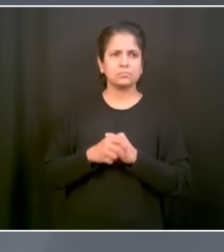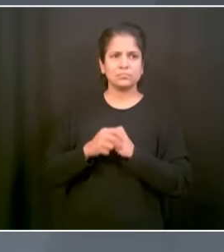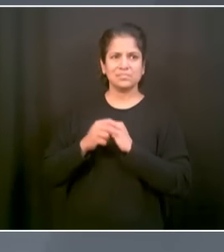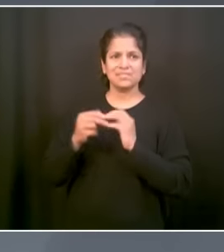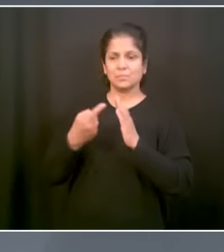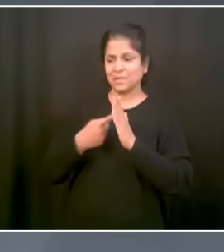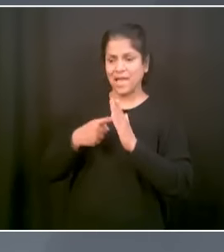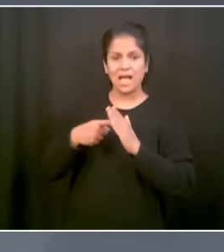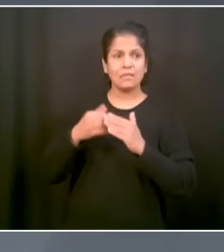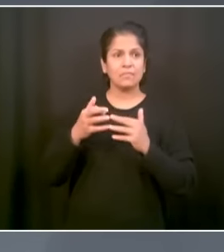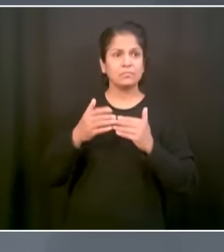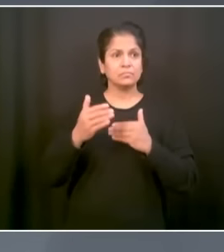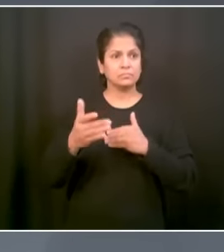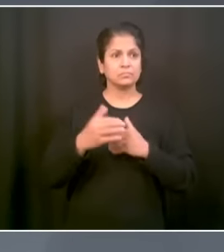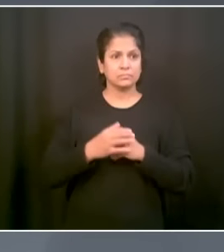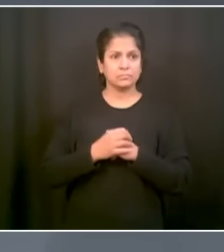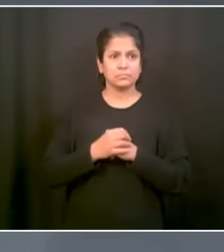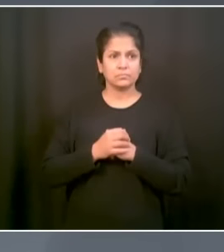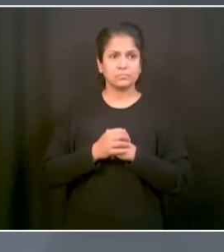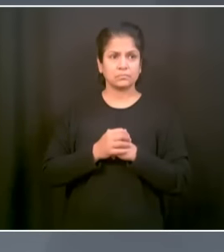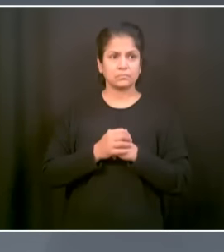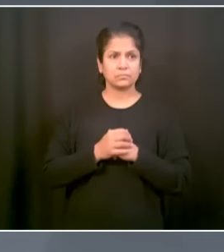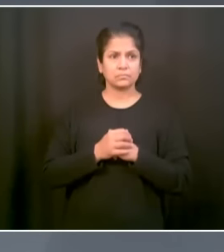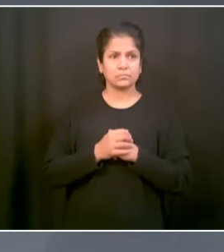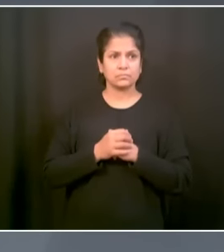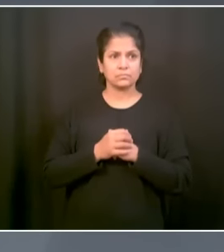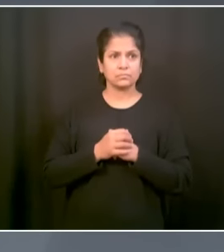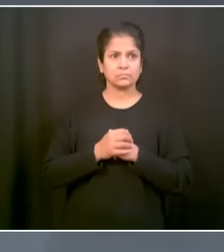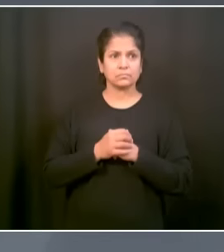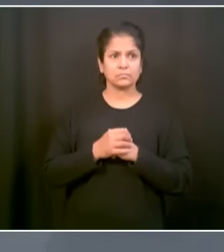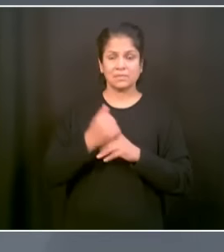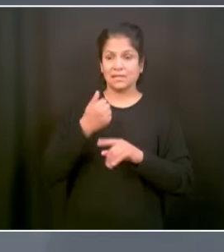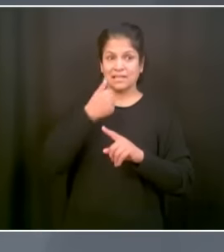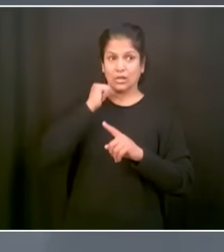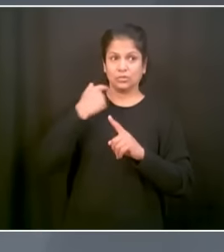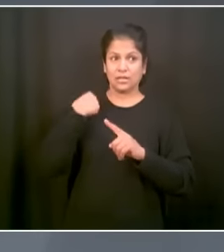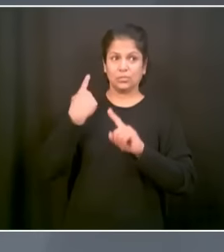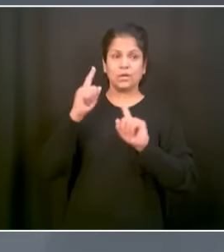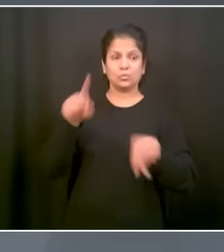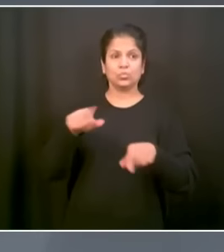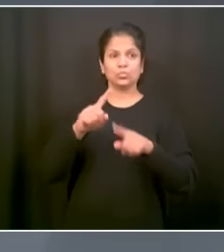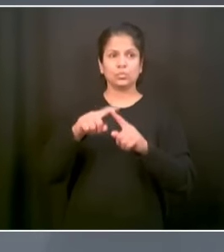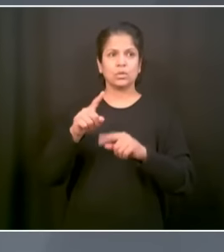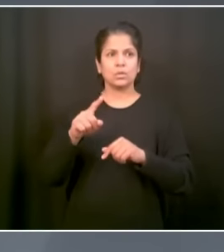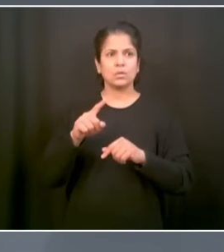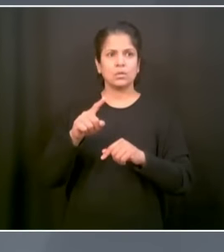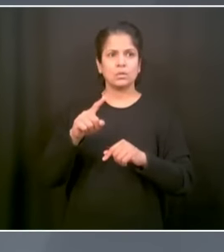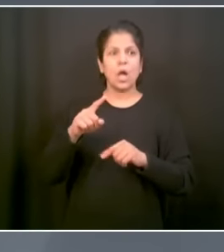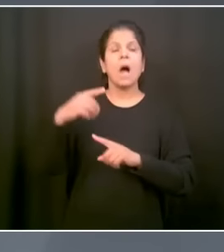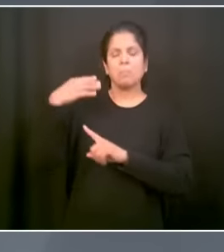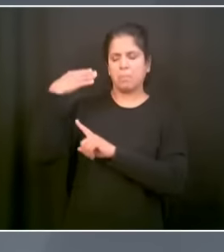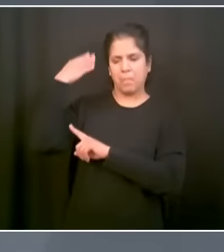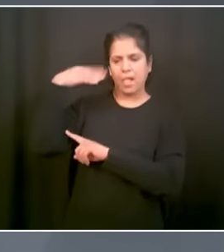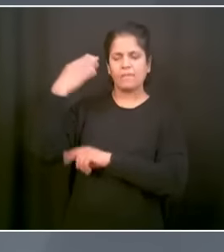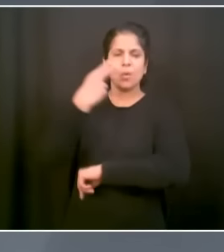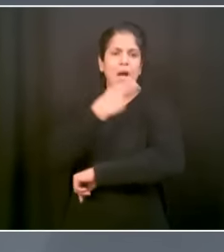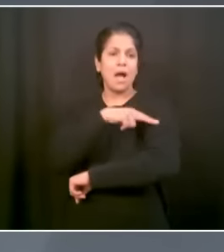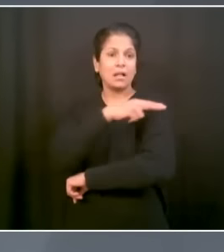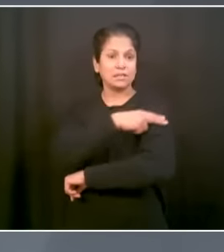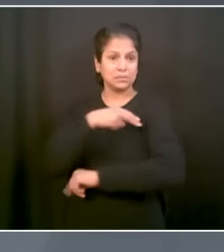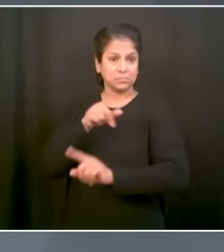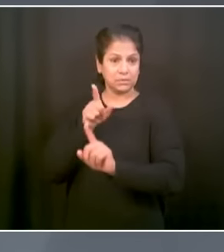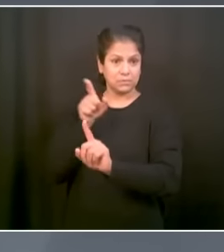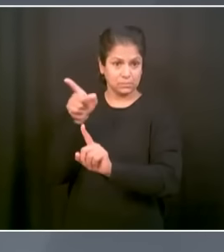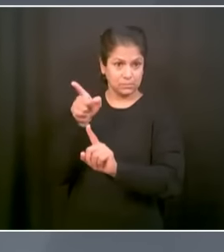that yesterday evening, I went to Bellevue to a warming center, and then I joined a number of